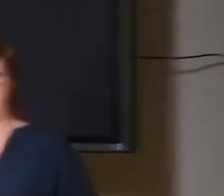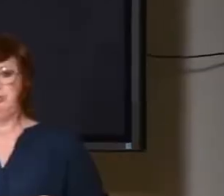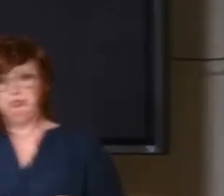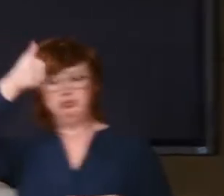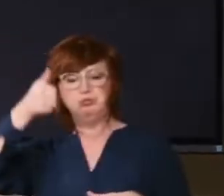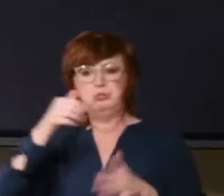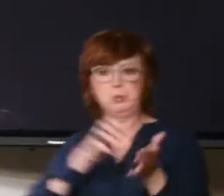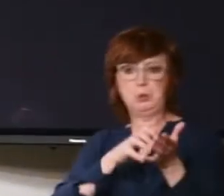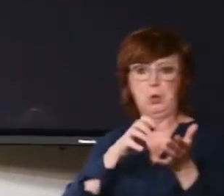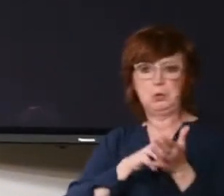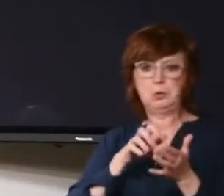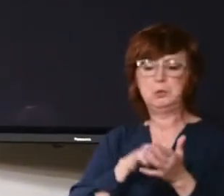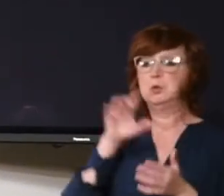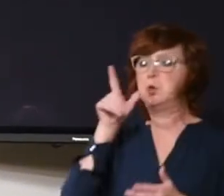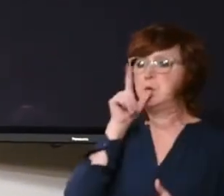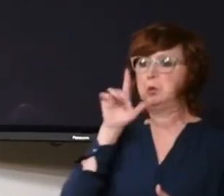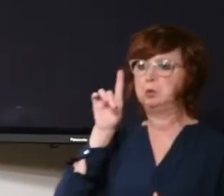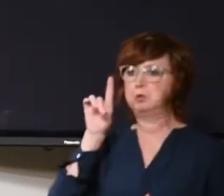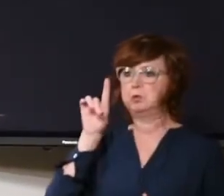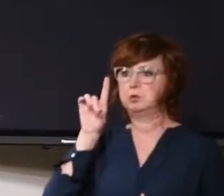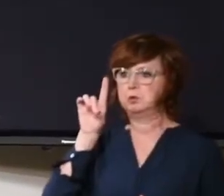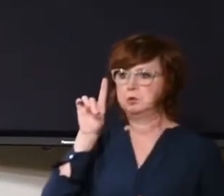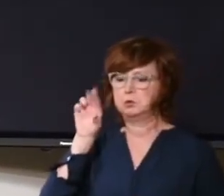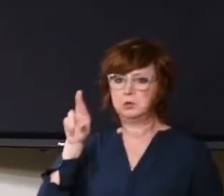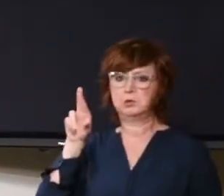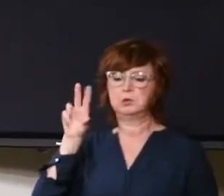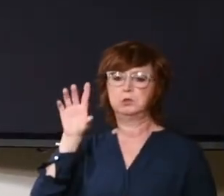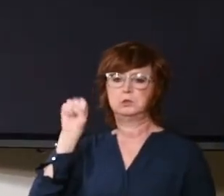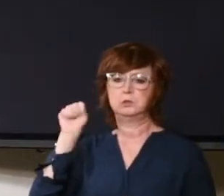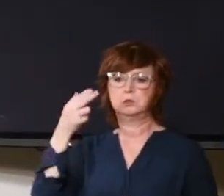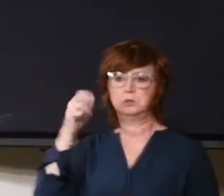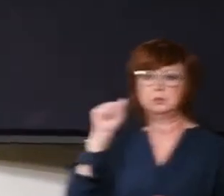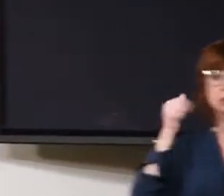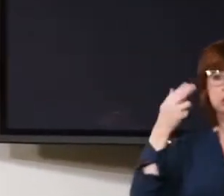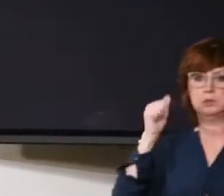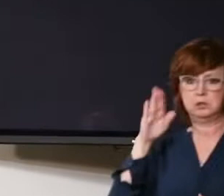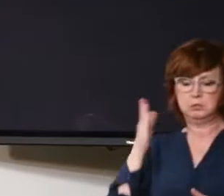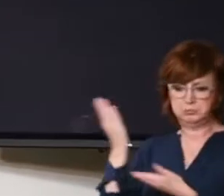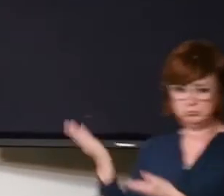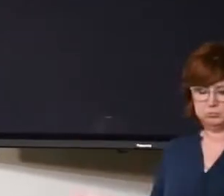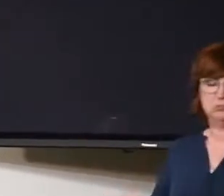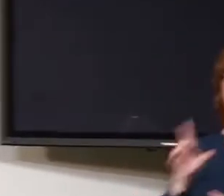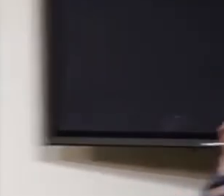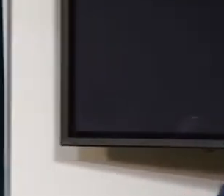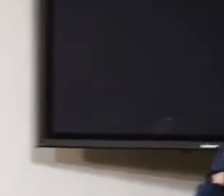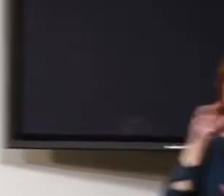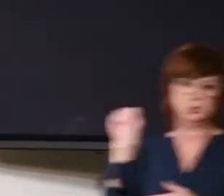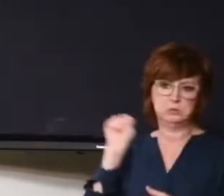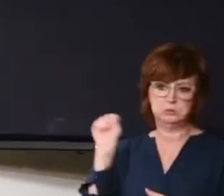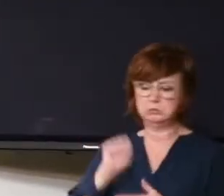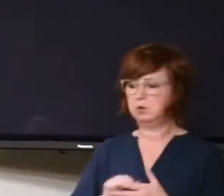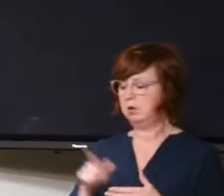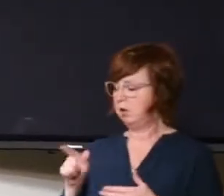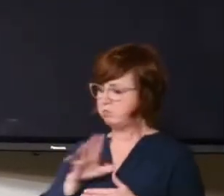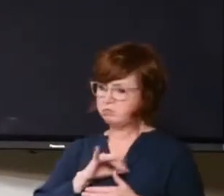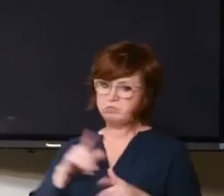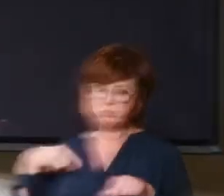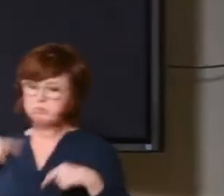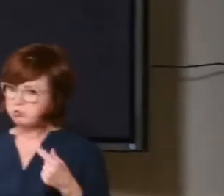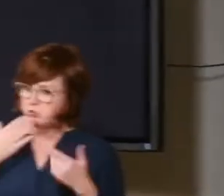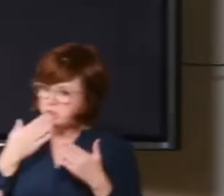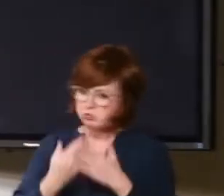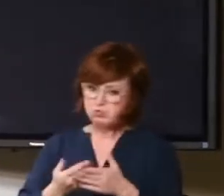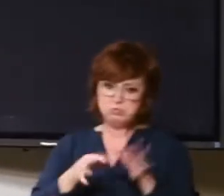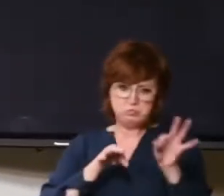Dr. Shahab, who continues to provide Saskatchewan people with strong guidance on what each of us should and shouldn't be